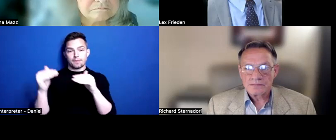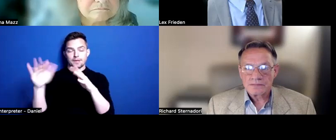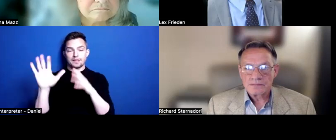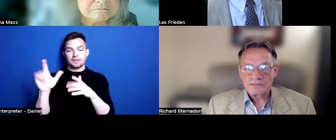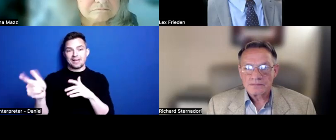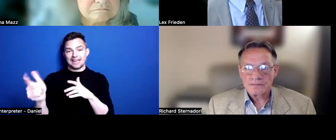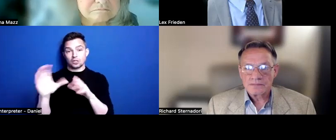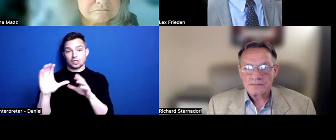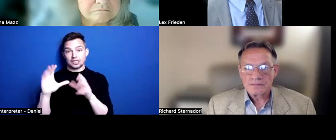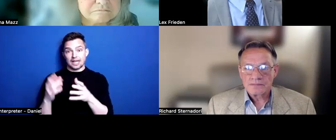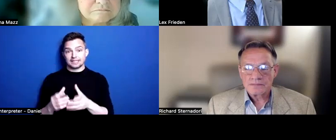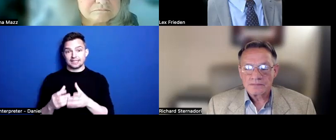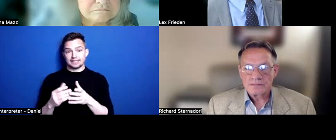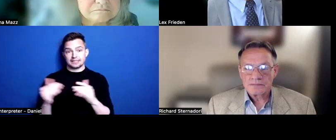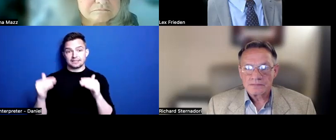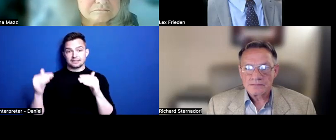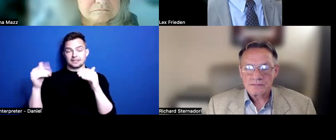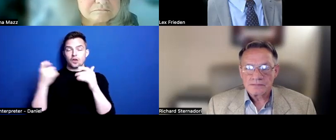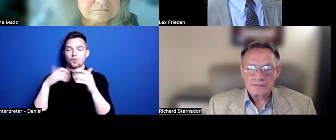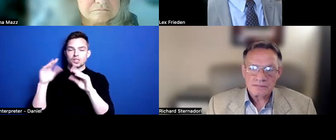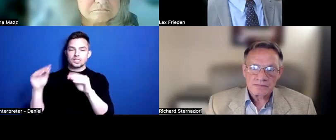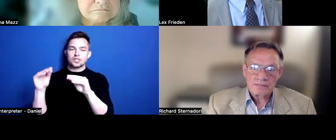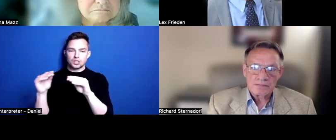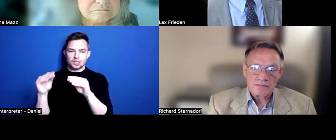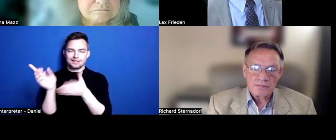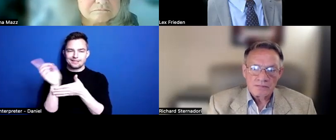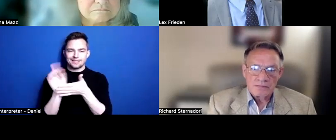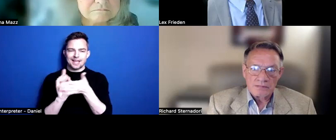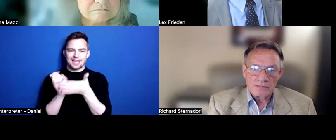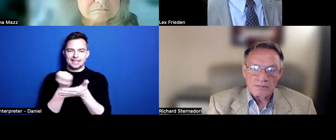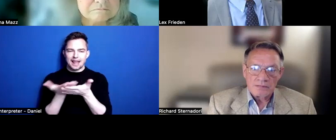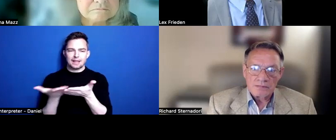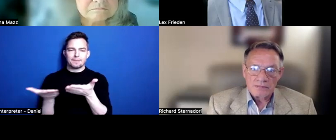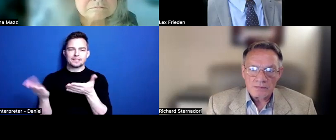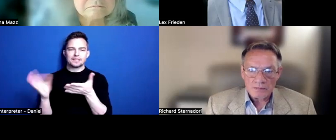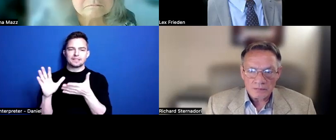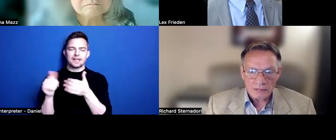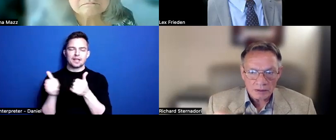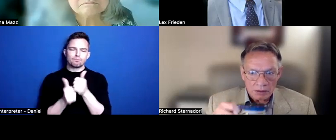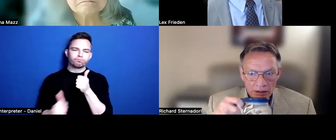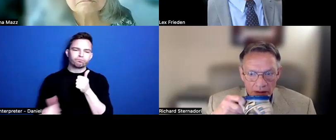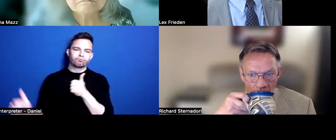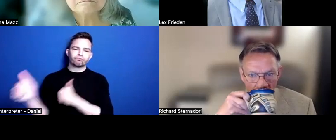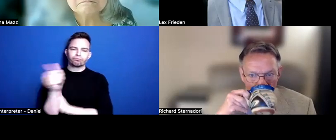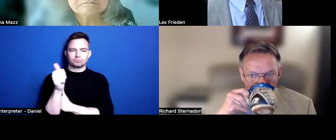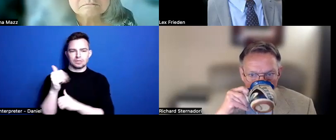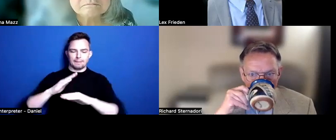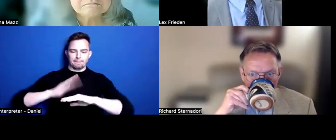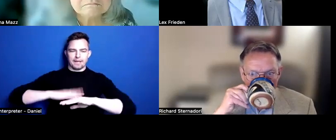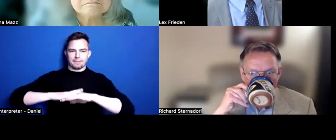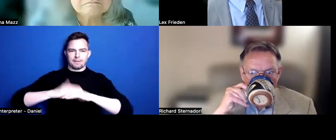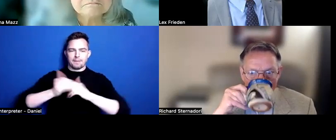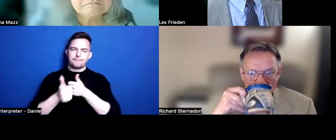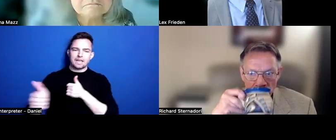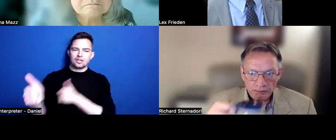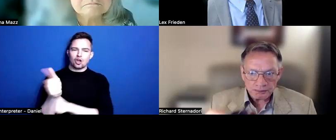later classes, we are teaching design elements that extend well beyond the minimum